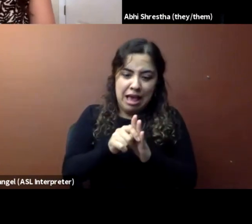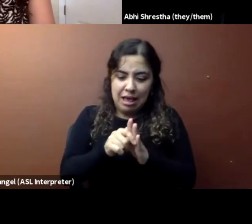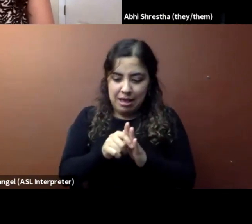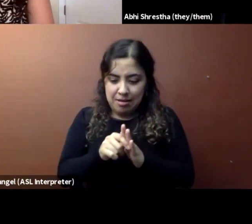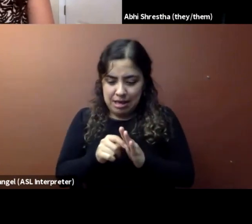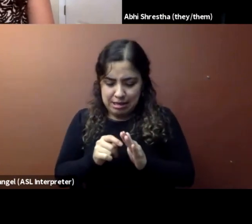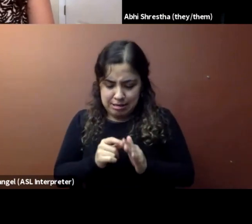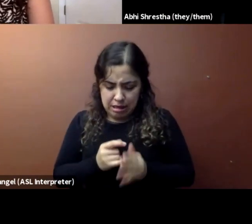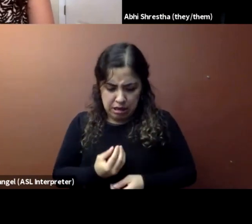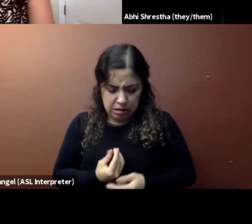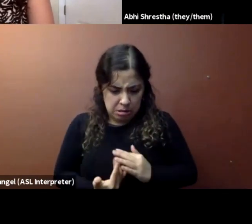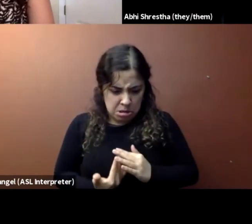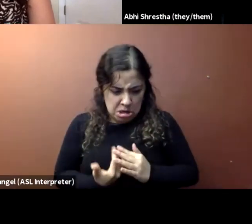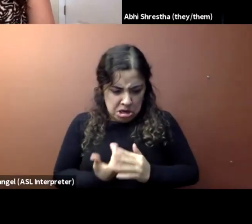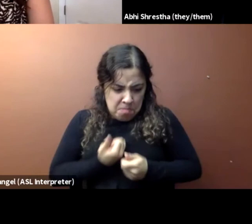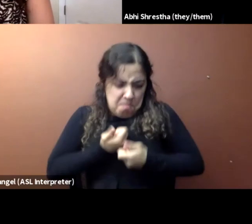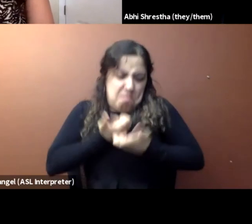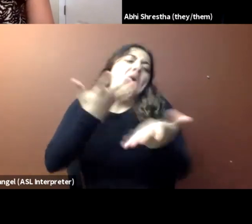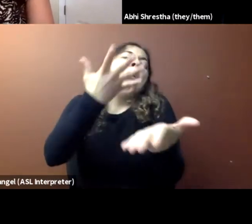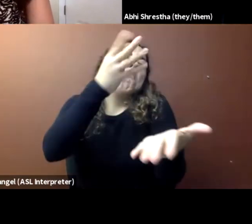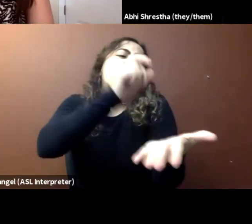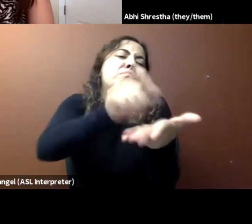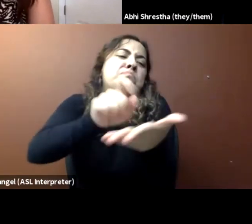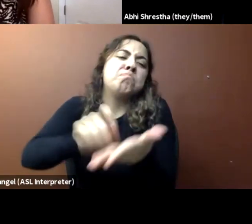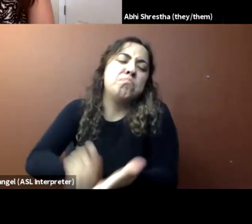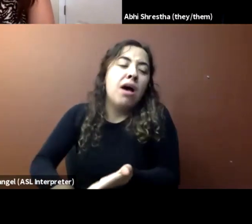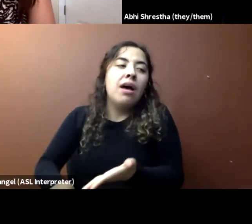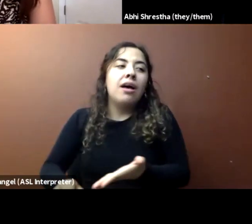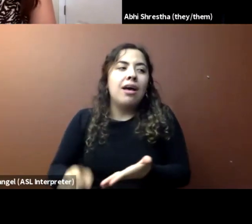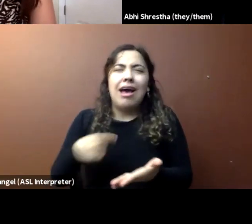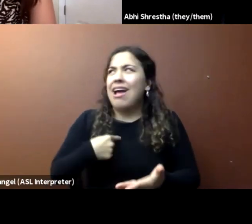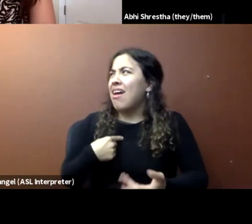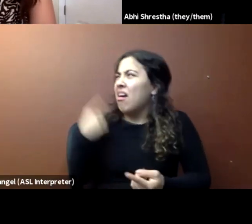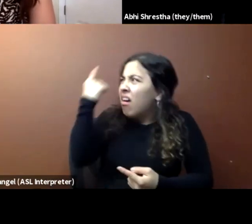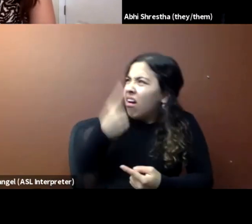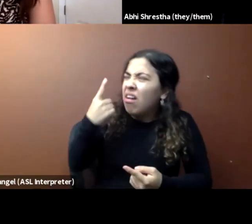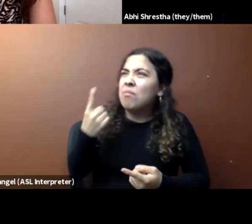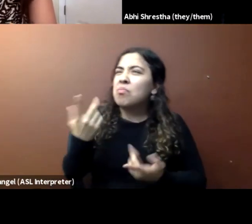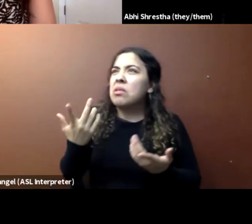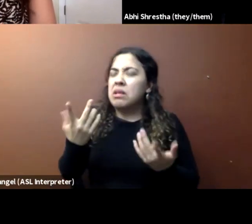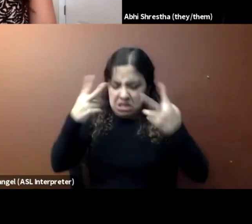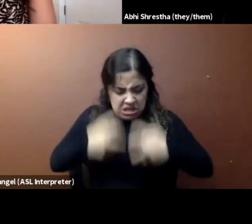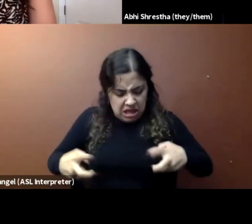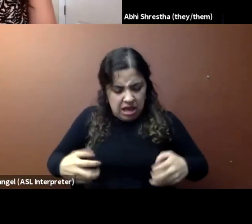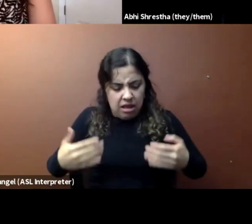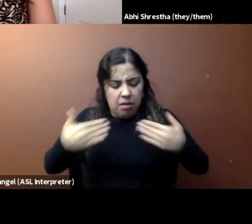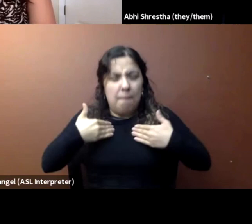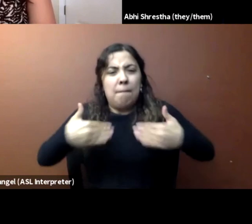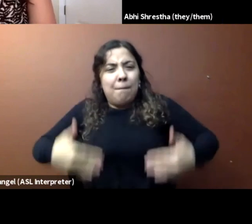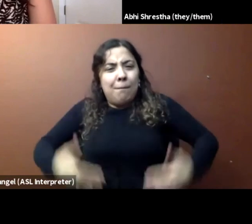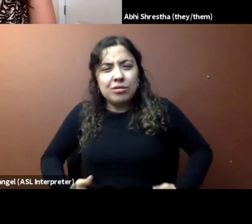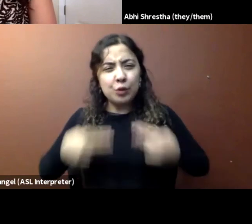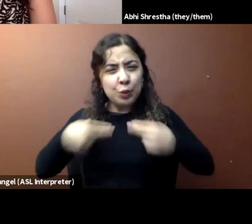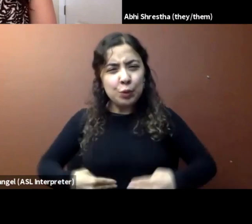in everything. And I kept asking like what it means to be a person, a human being, you know, and like, do